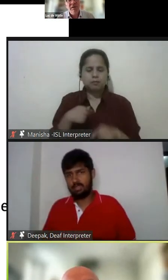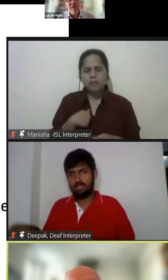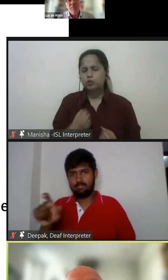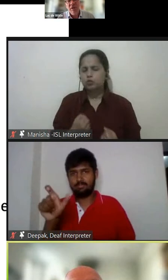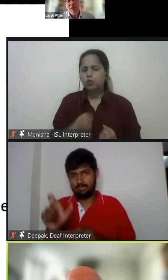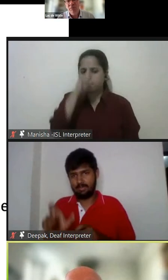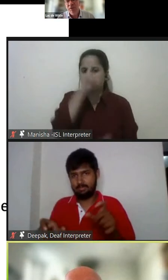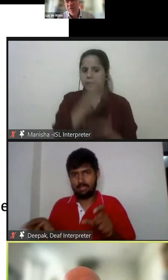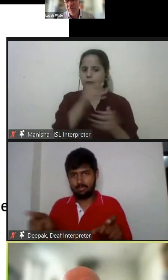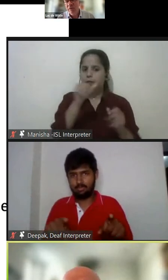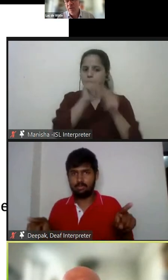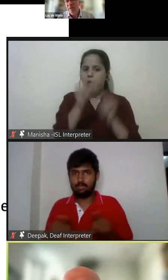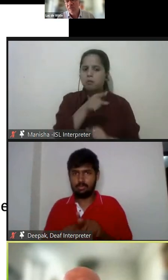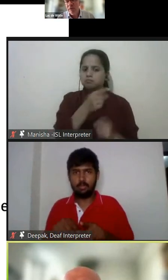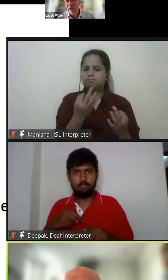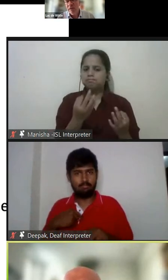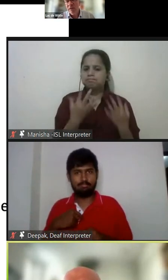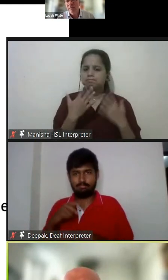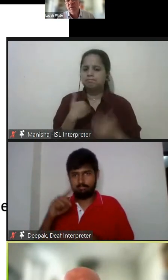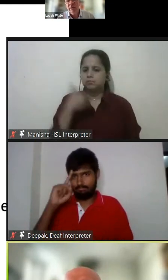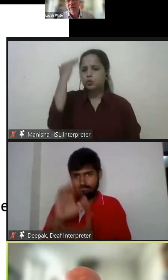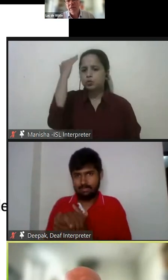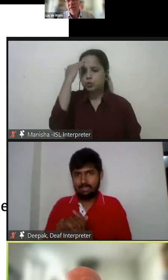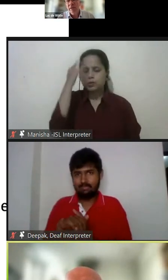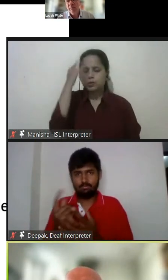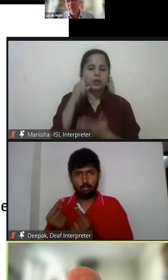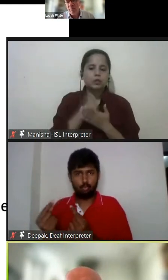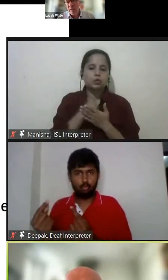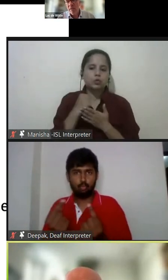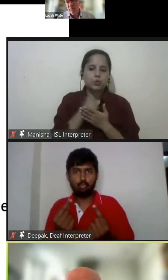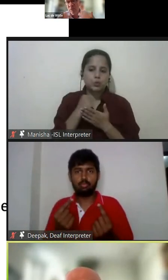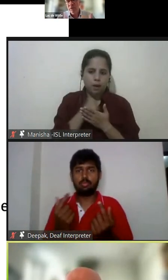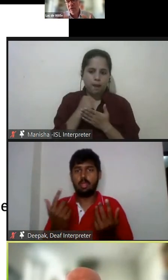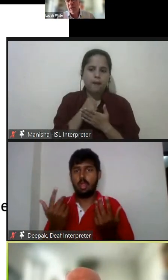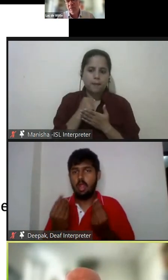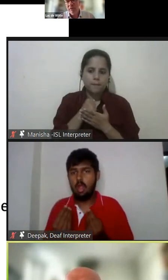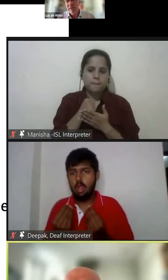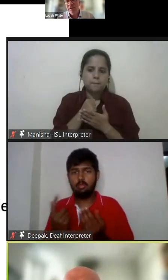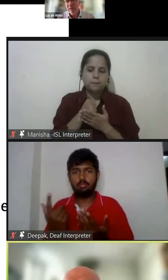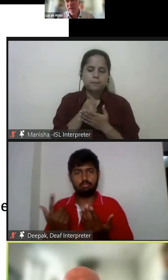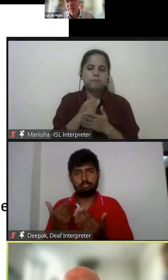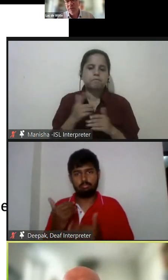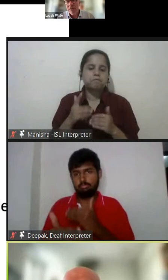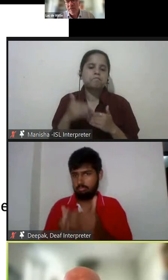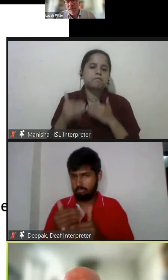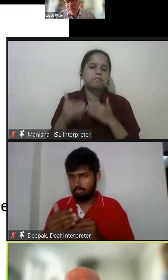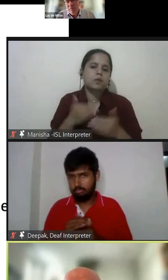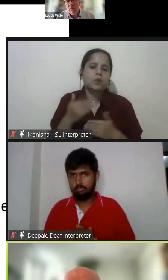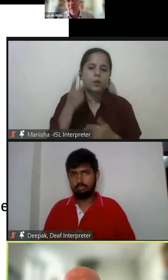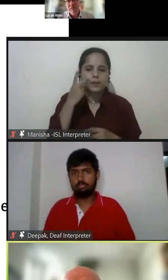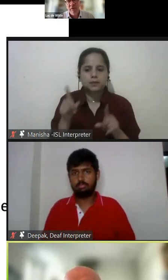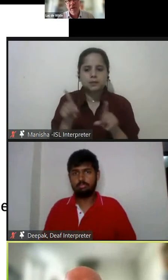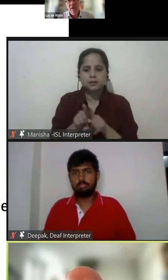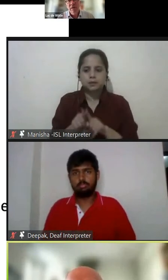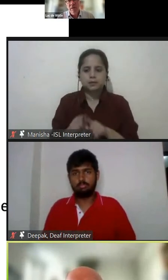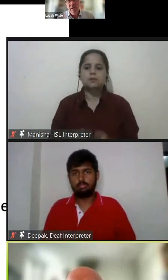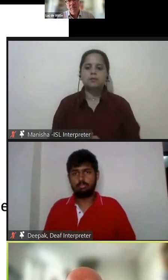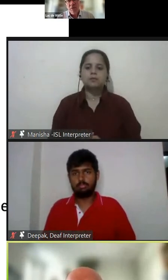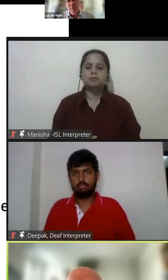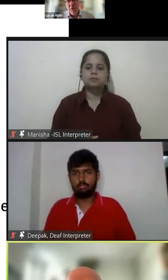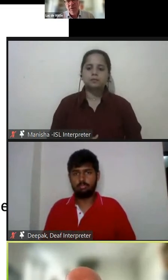model, and I think it's really worth trying it out and rolling it out because it's one of